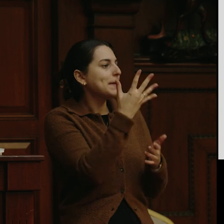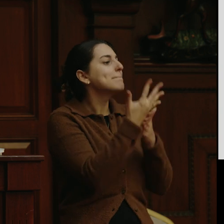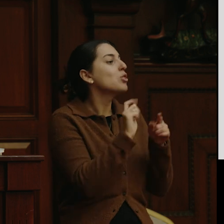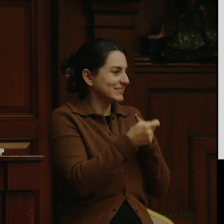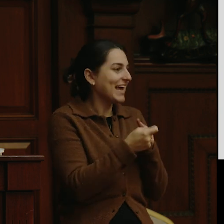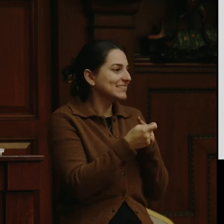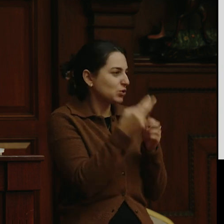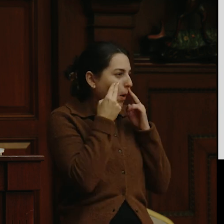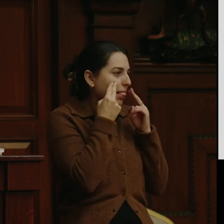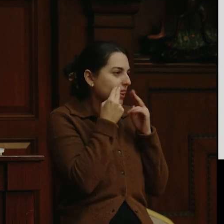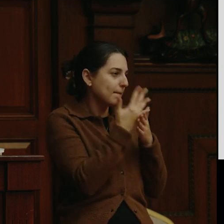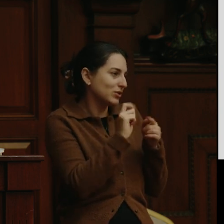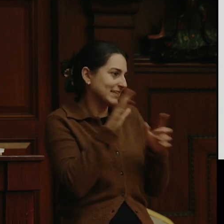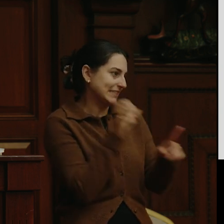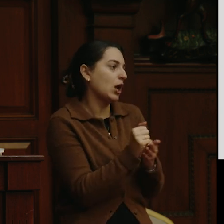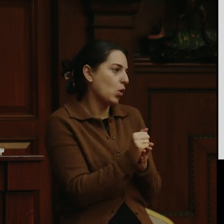about those.